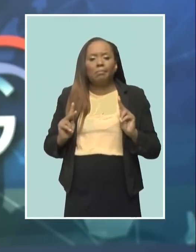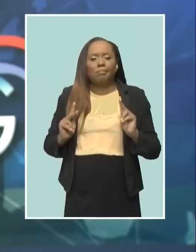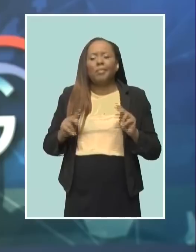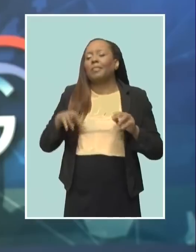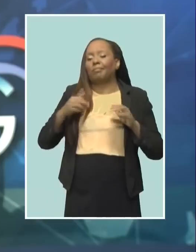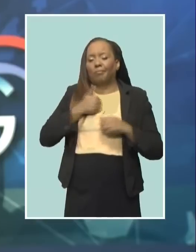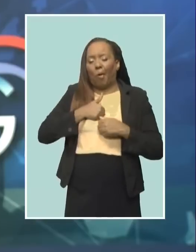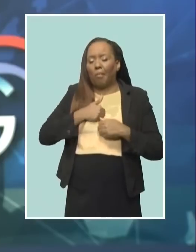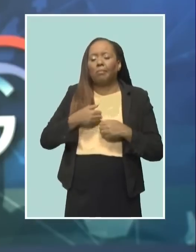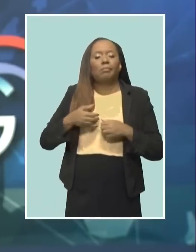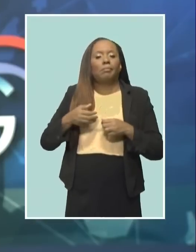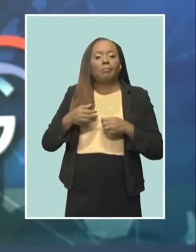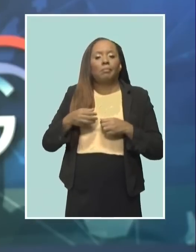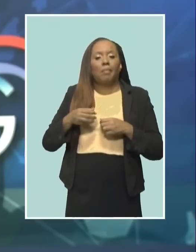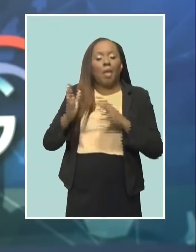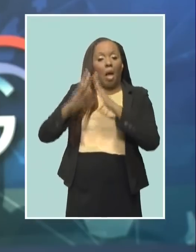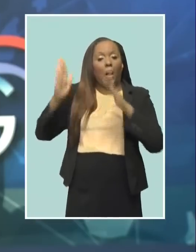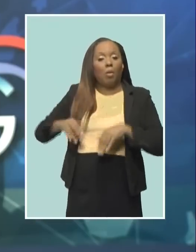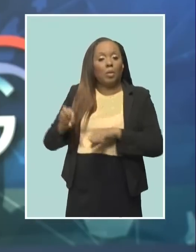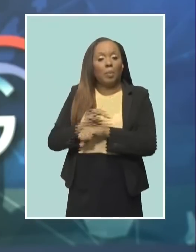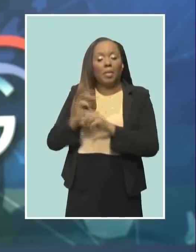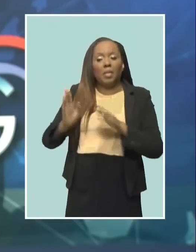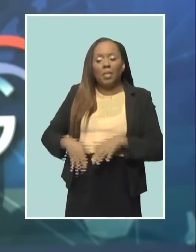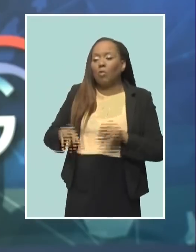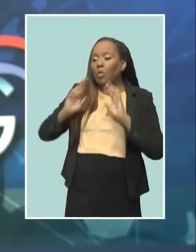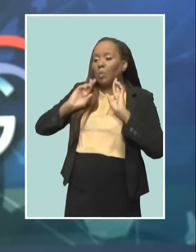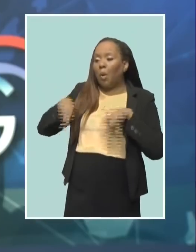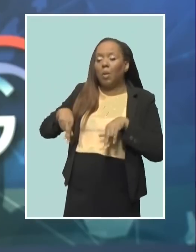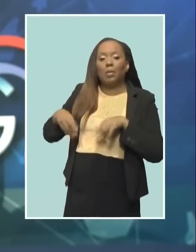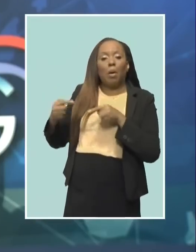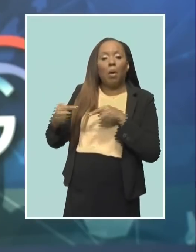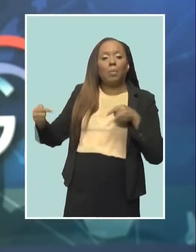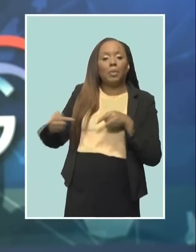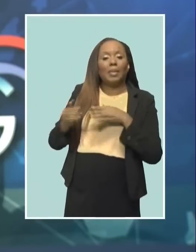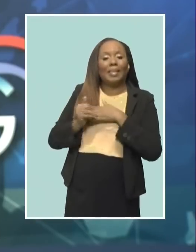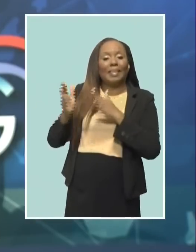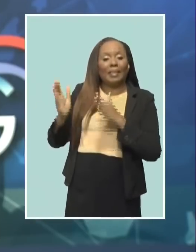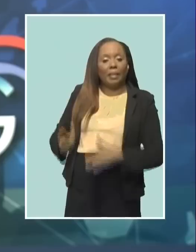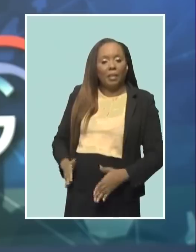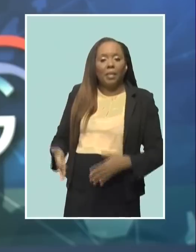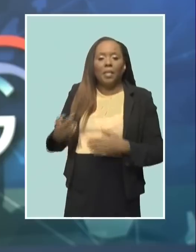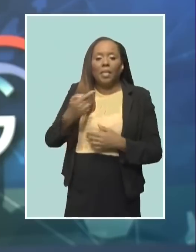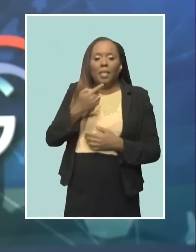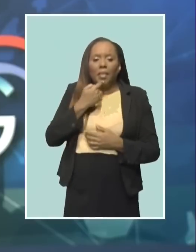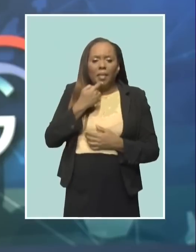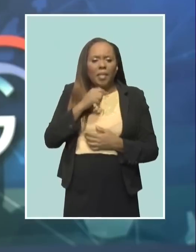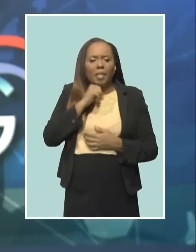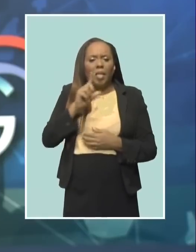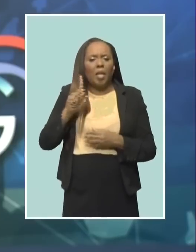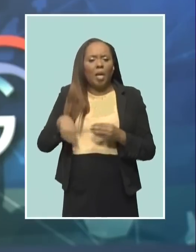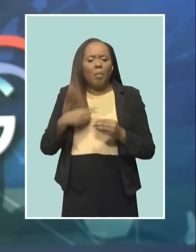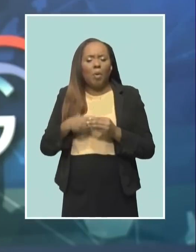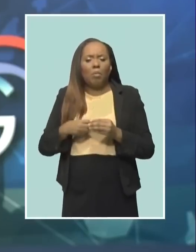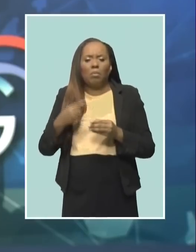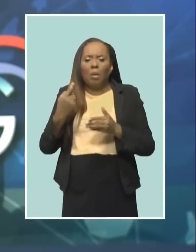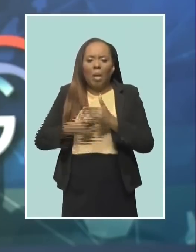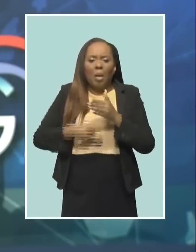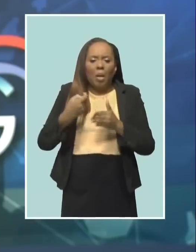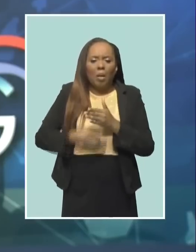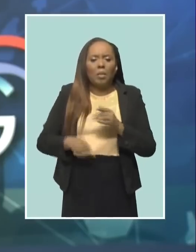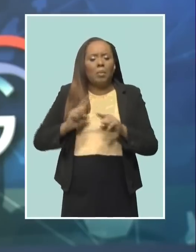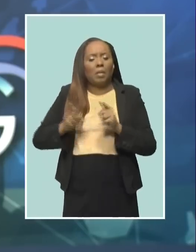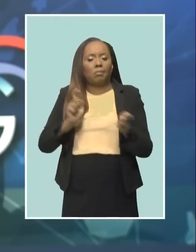leader Ralph Thorne. He stresses the proposed Electricity Supply Bill 2024 is not about price setting,